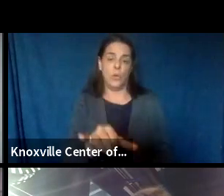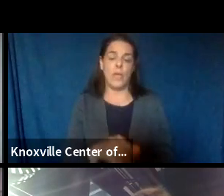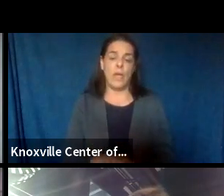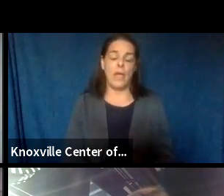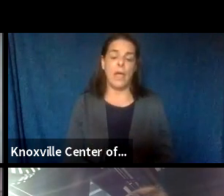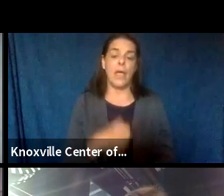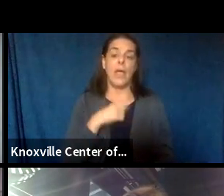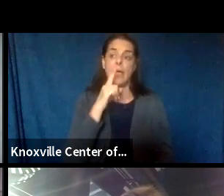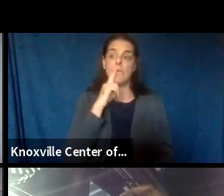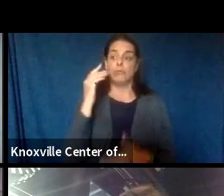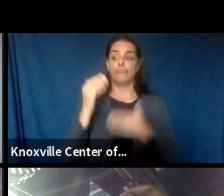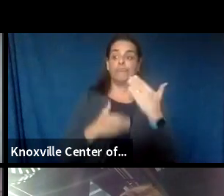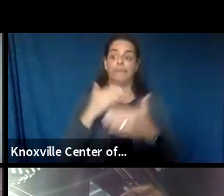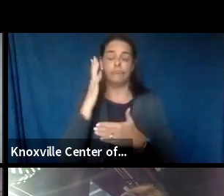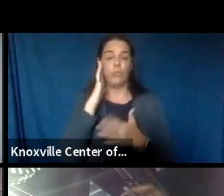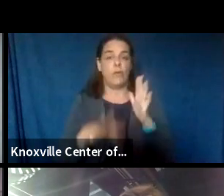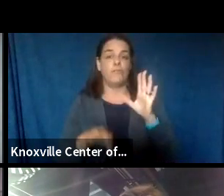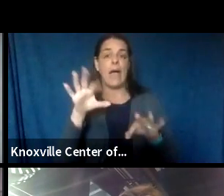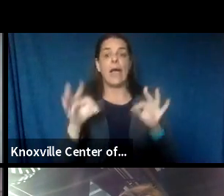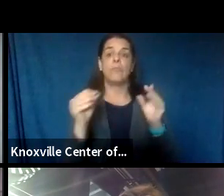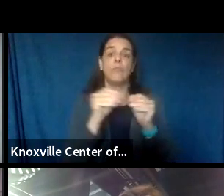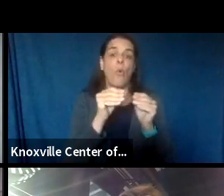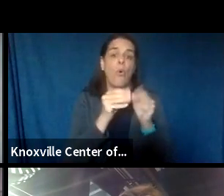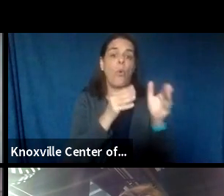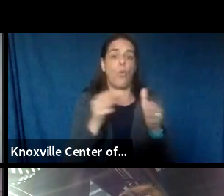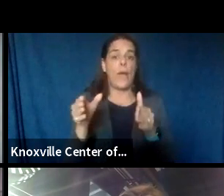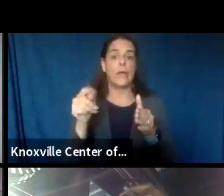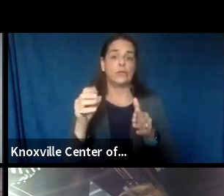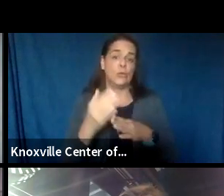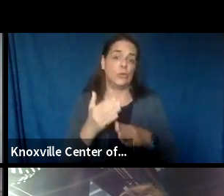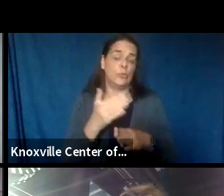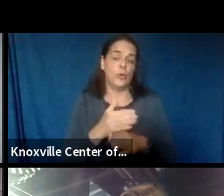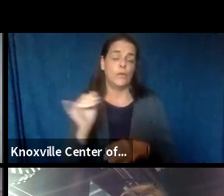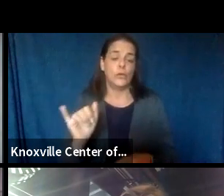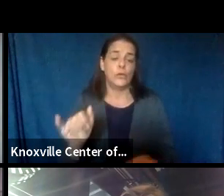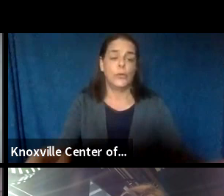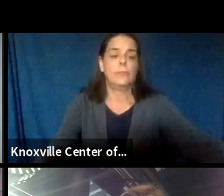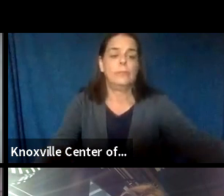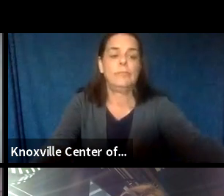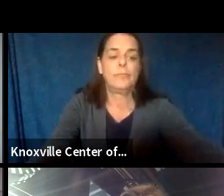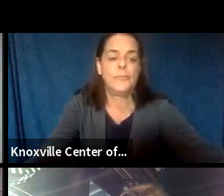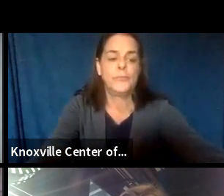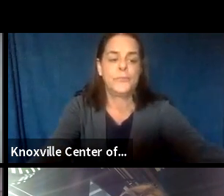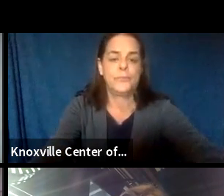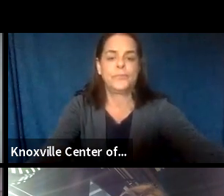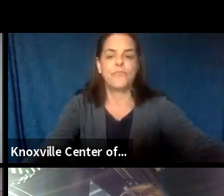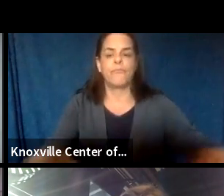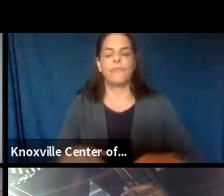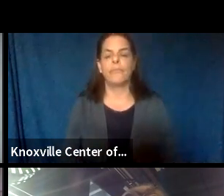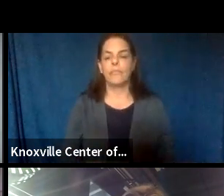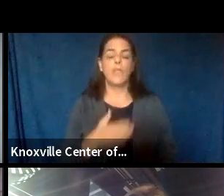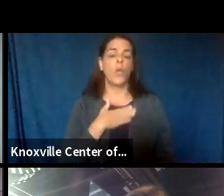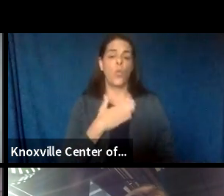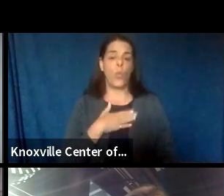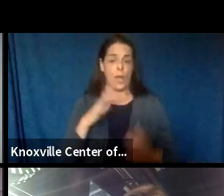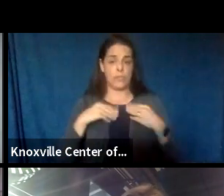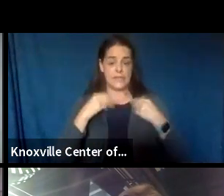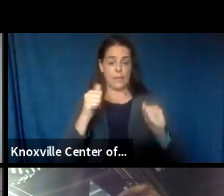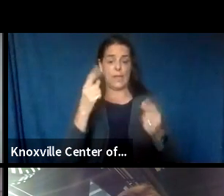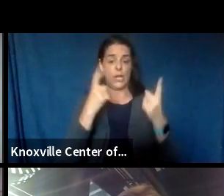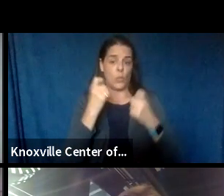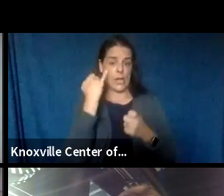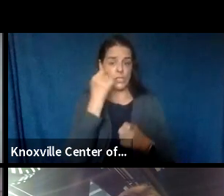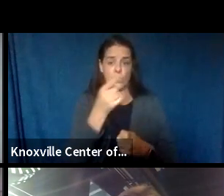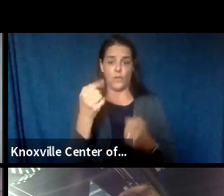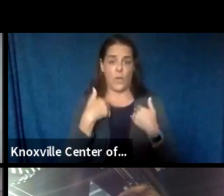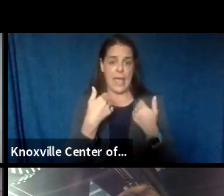we'll probably find other areas that we can improve on as well. So we're happy to take any questions if anyone might have them.